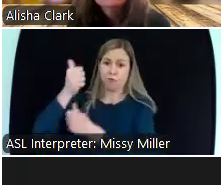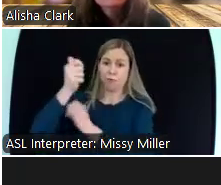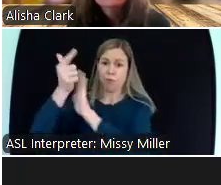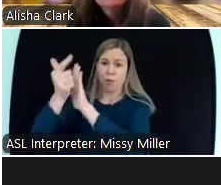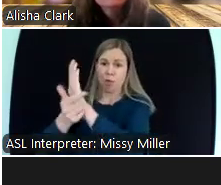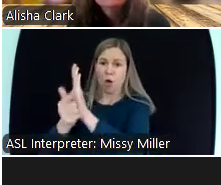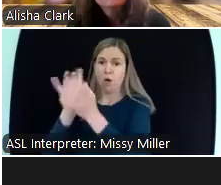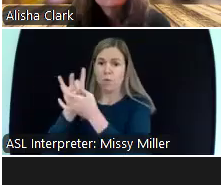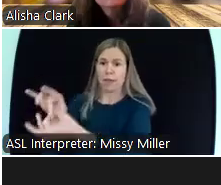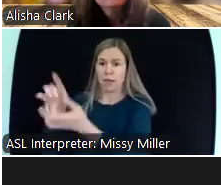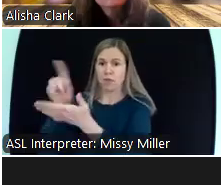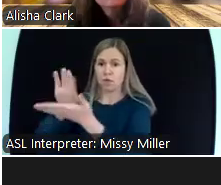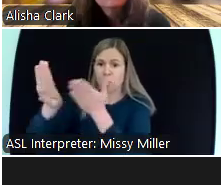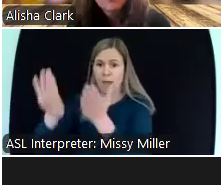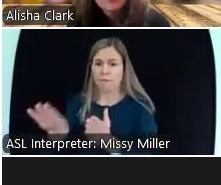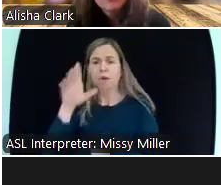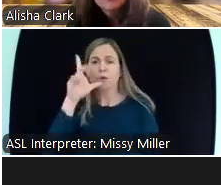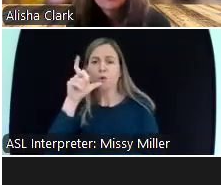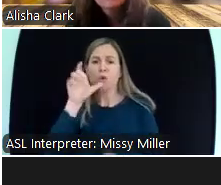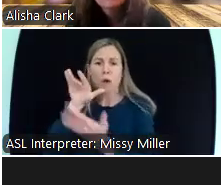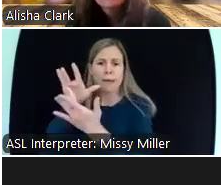who do you contact?